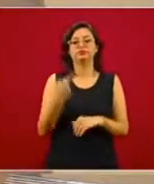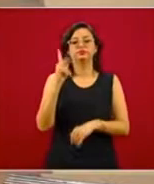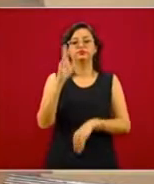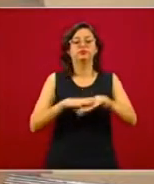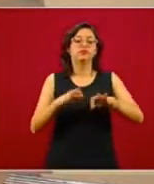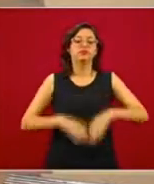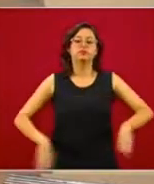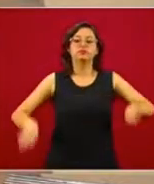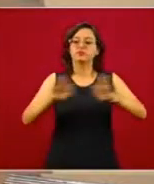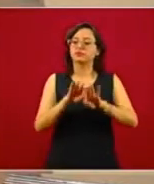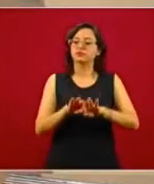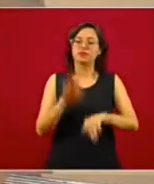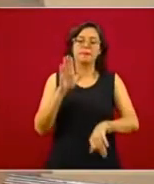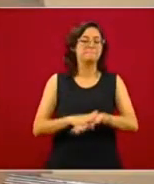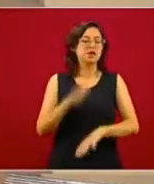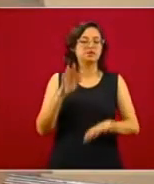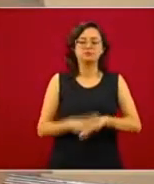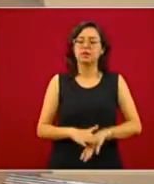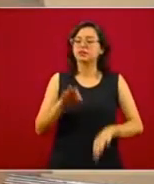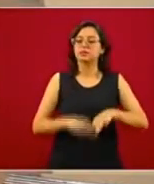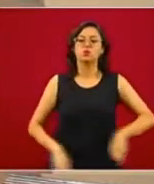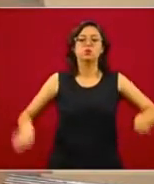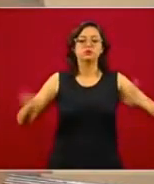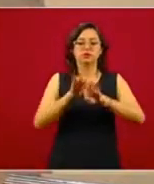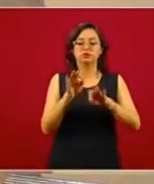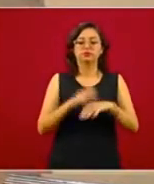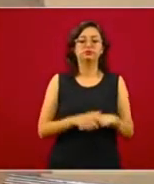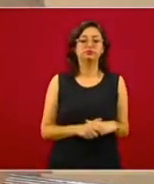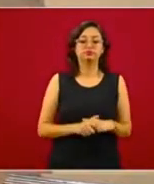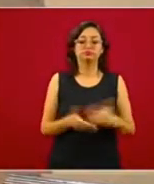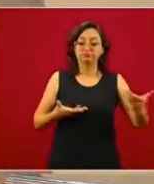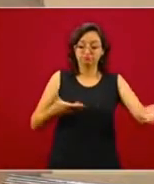comes, we know what to do. And last but not least,